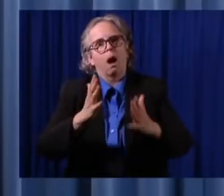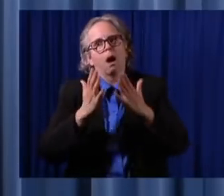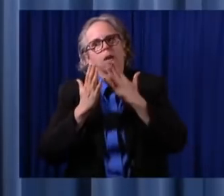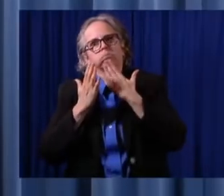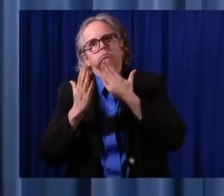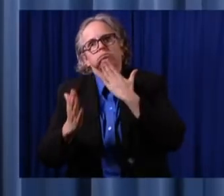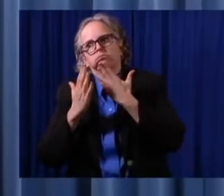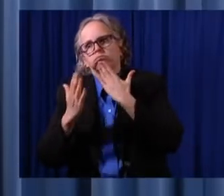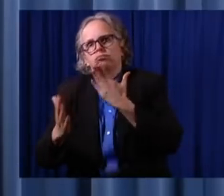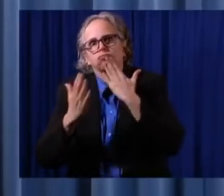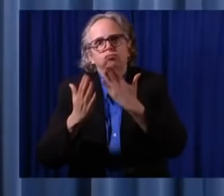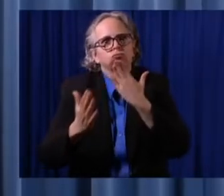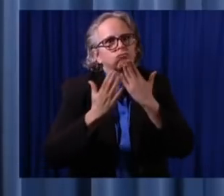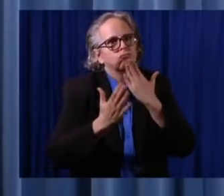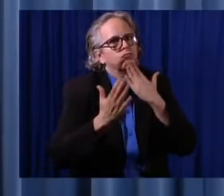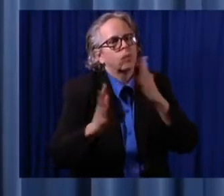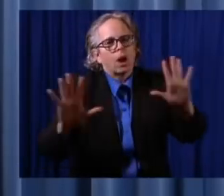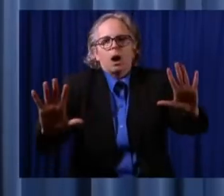closely with us.